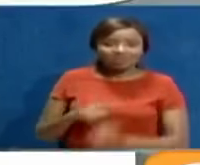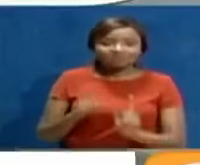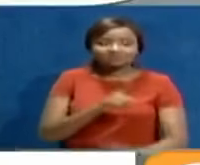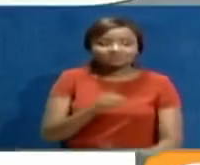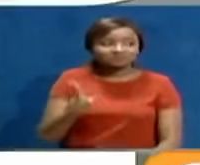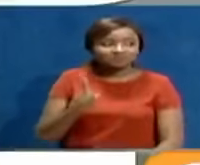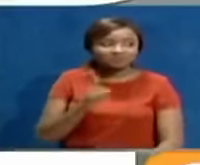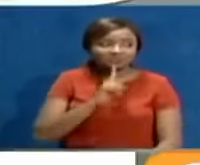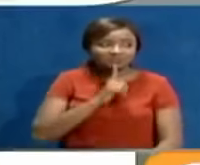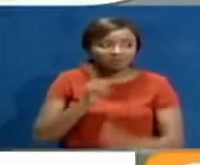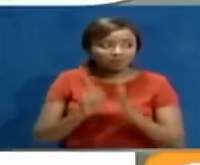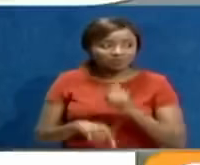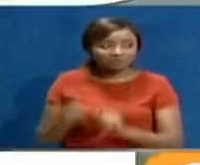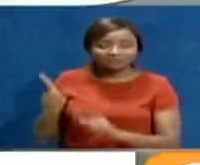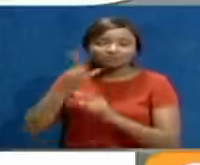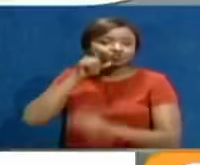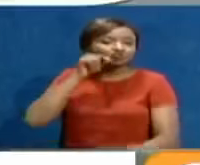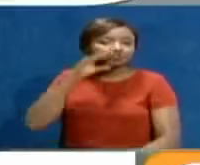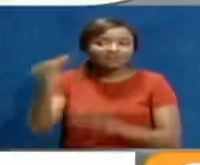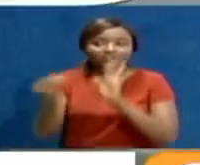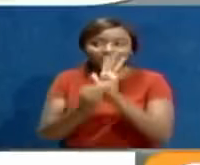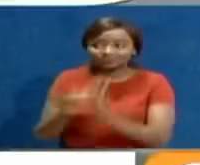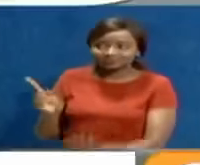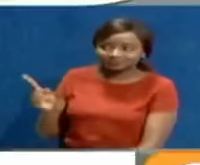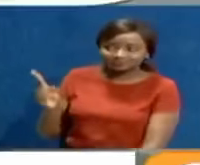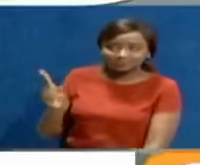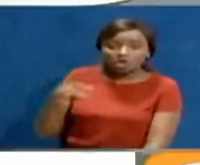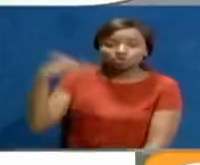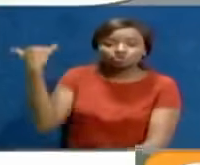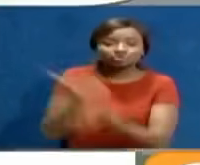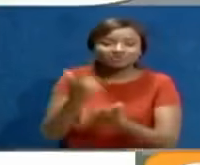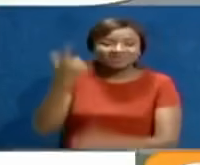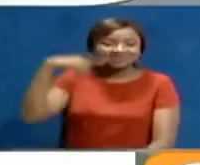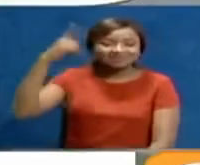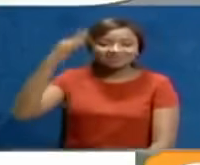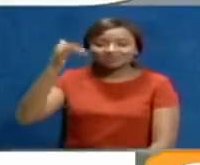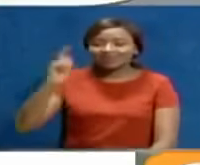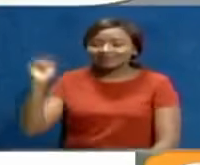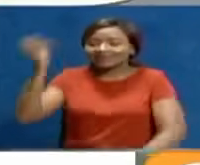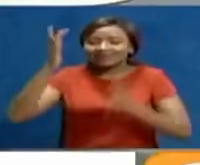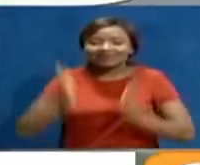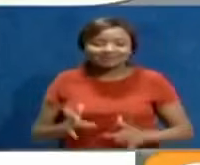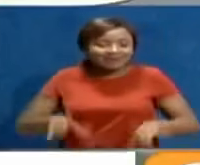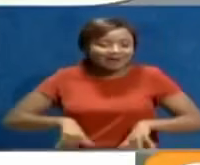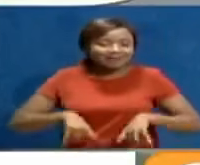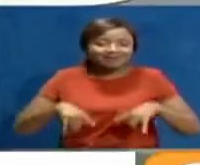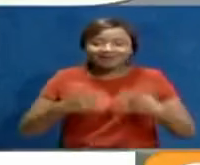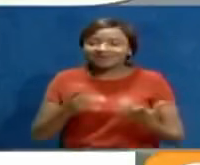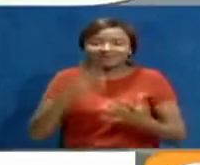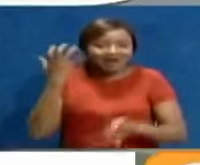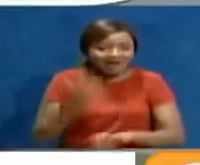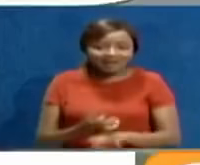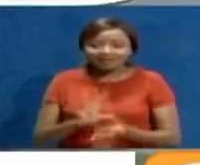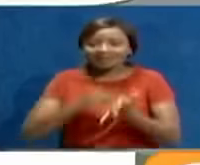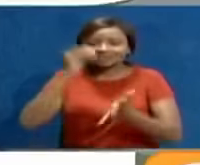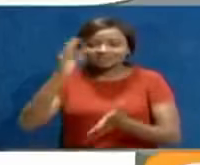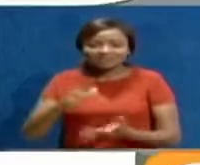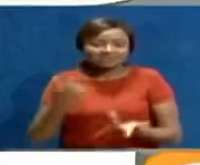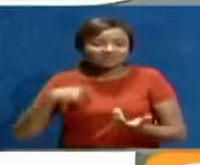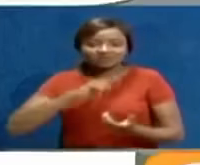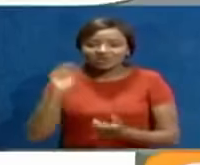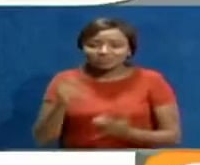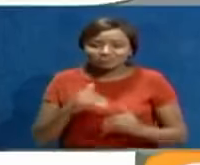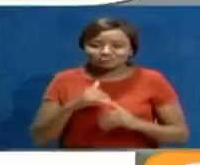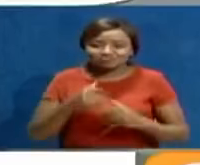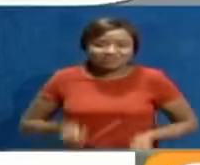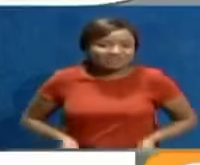saying. Professor Alfred Omenya sent out a tweet earlier on saying, stop this madness. Kenyans are broke beyond imagination. The country is already bankrupt. There's